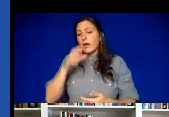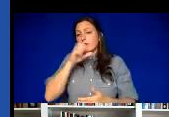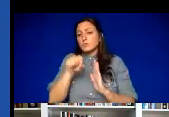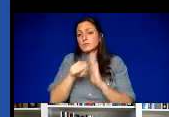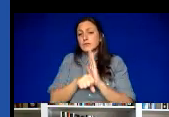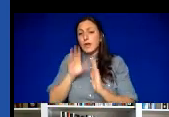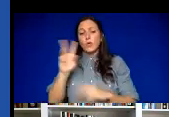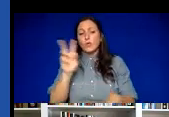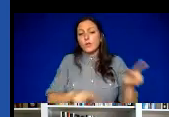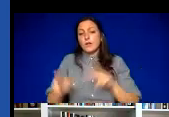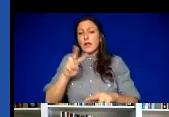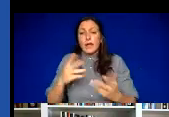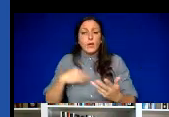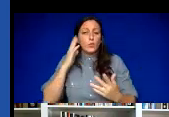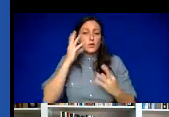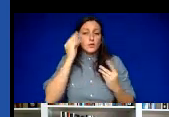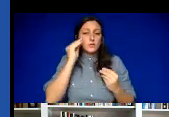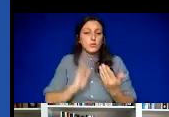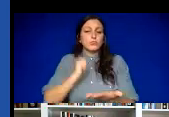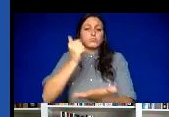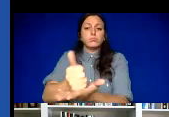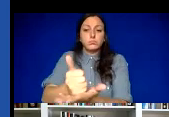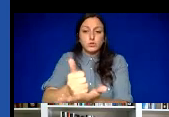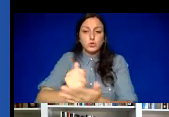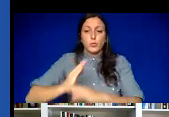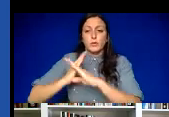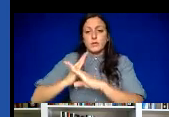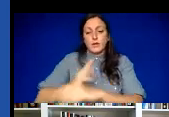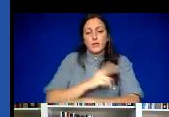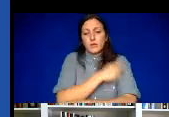considering intervening to protect our hospital systems.